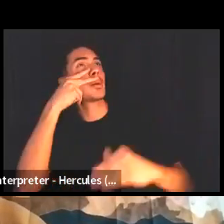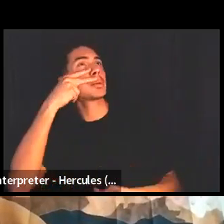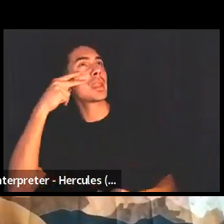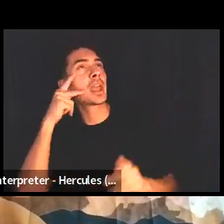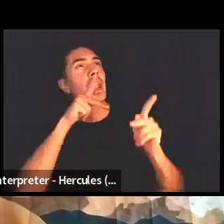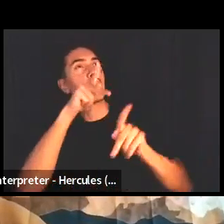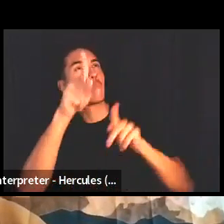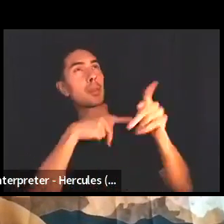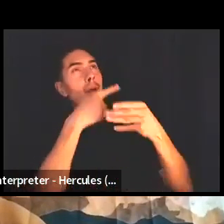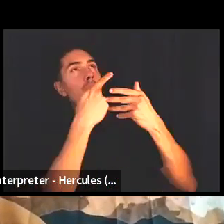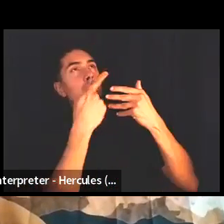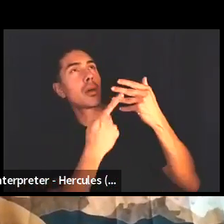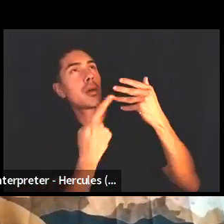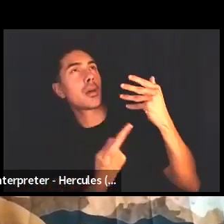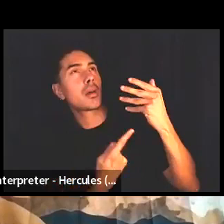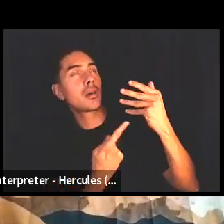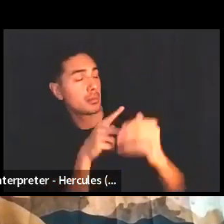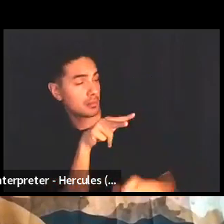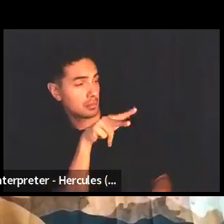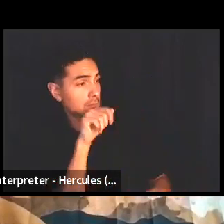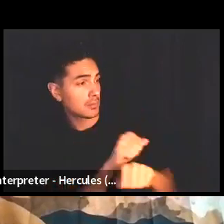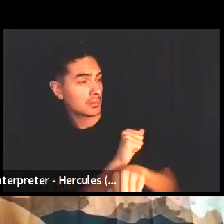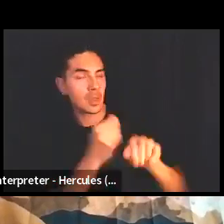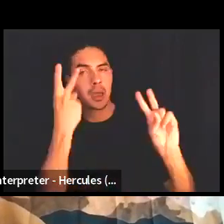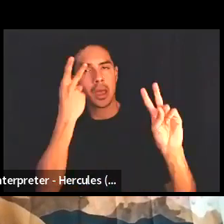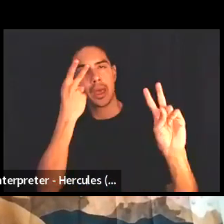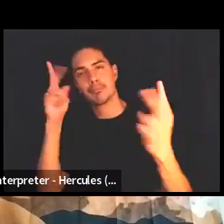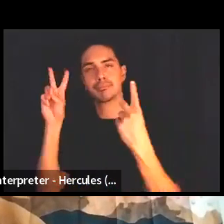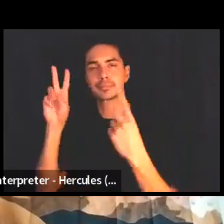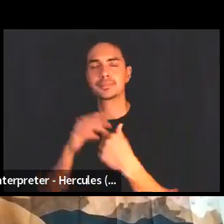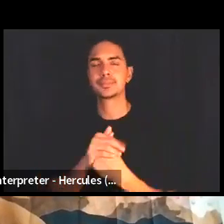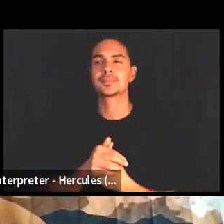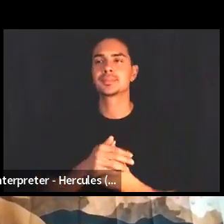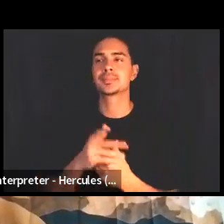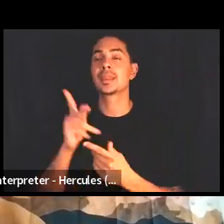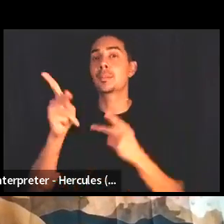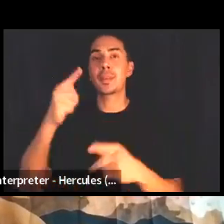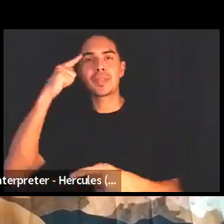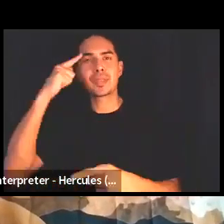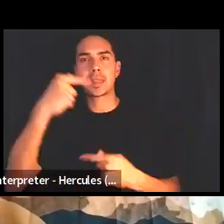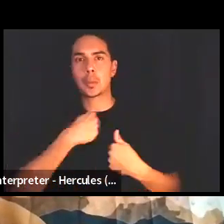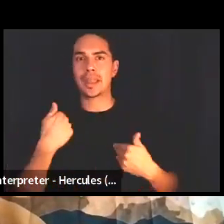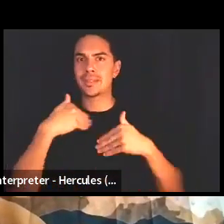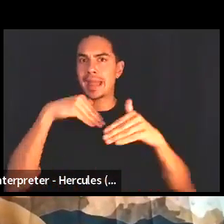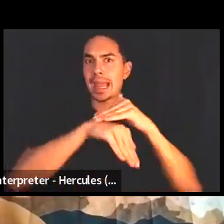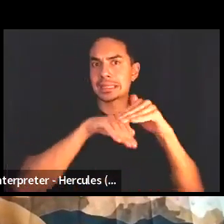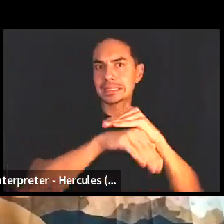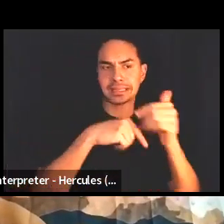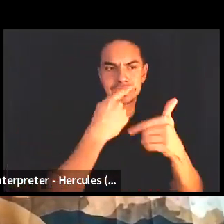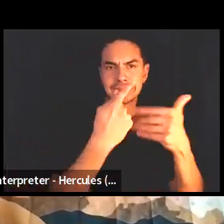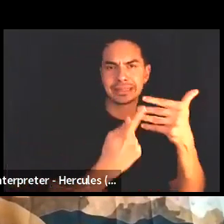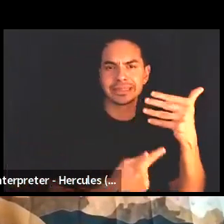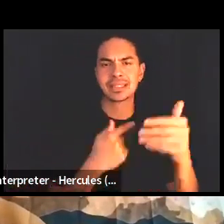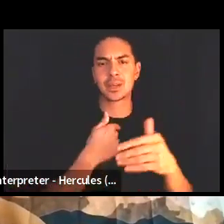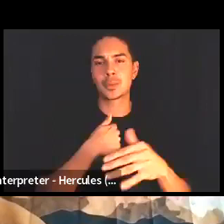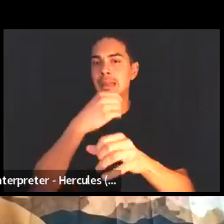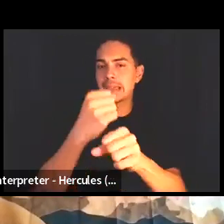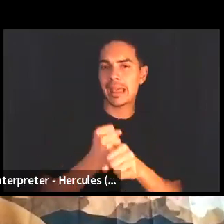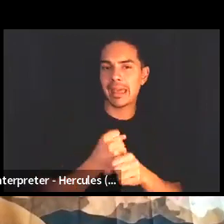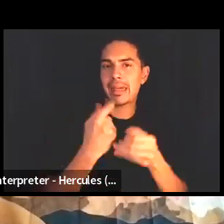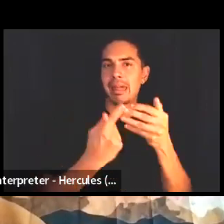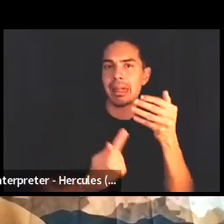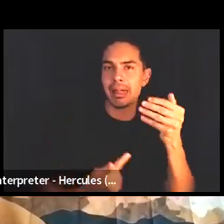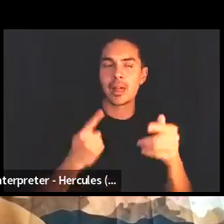and the resources that we have or don't have and the things that we have access to or don't have access to. The fact that we are